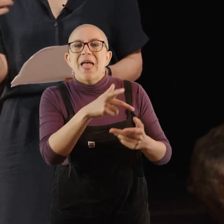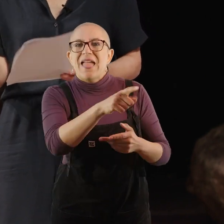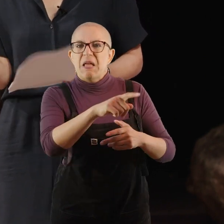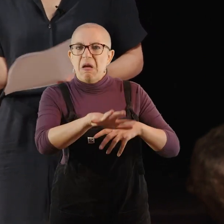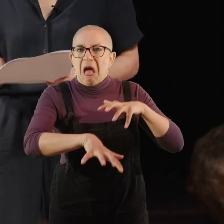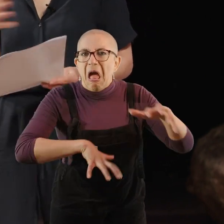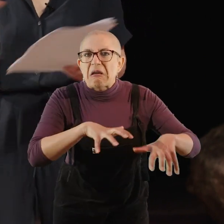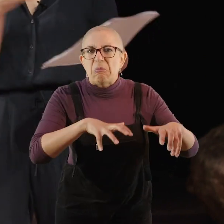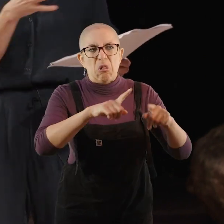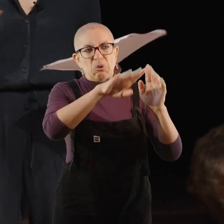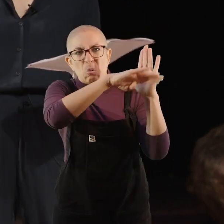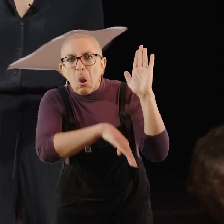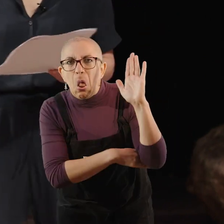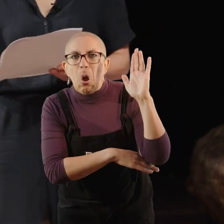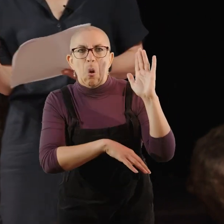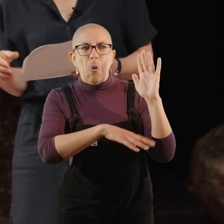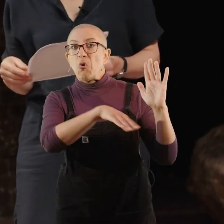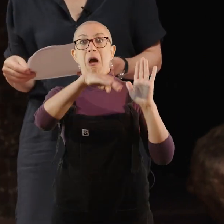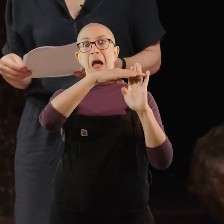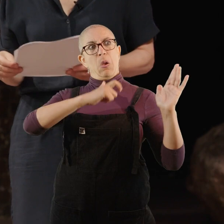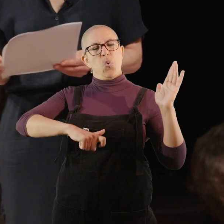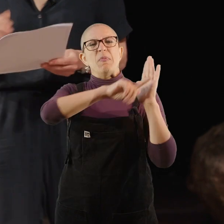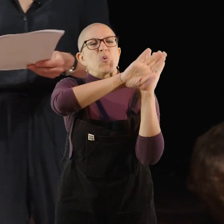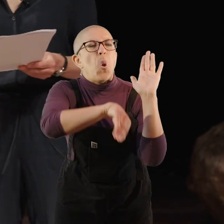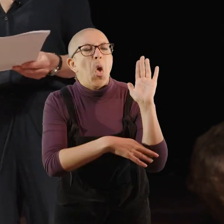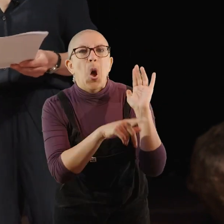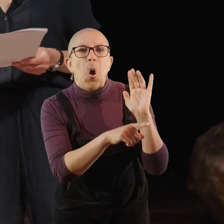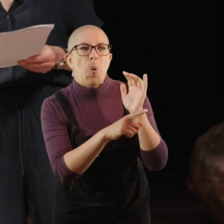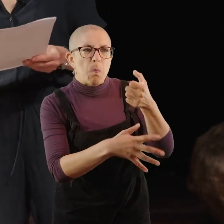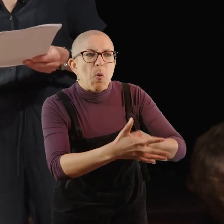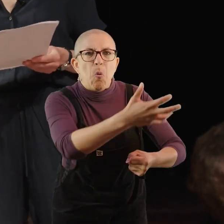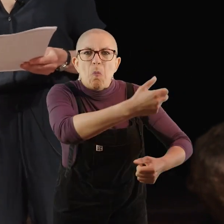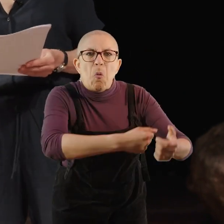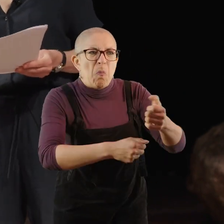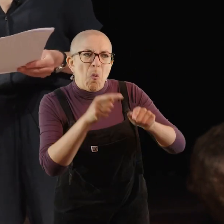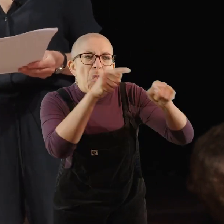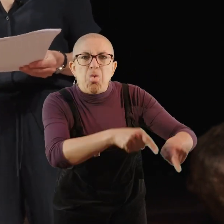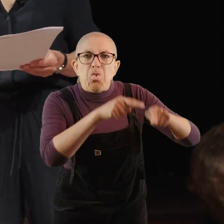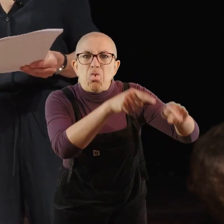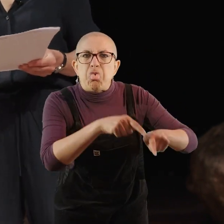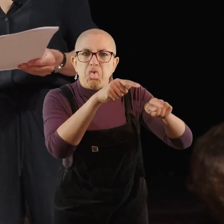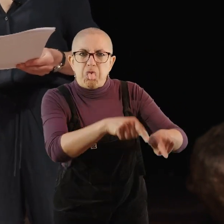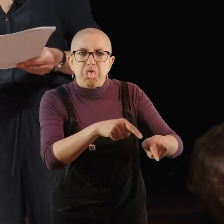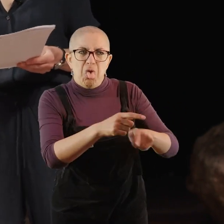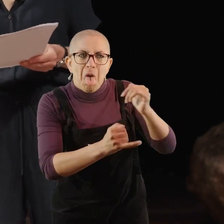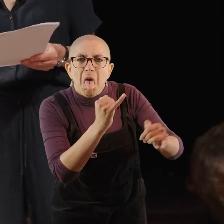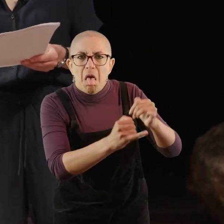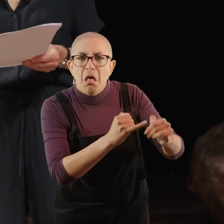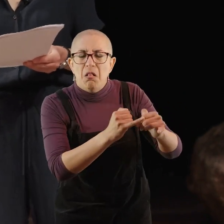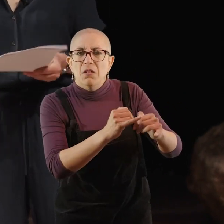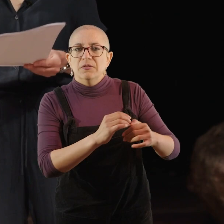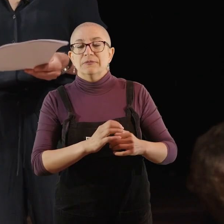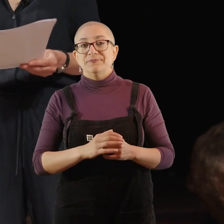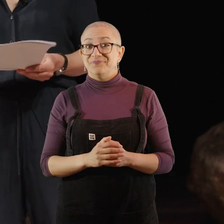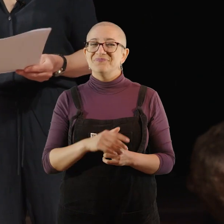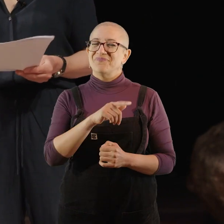you're lower than human in that kind of context. So again, you know, really goading. And that's,